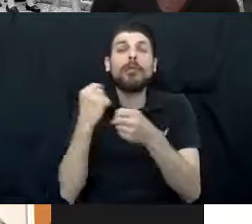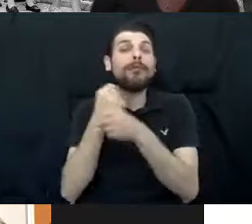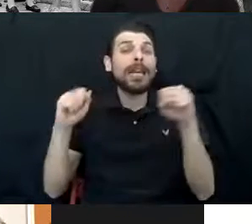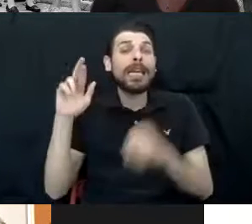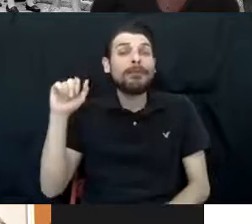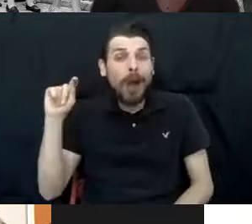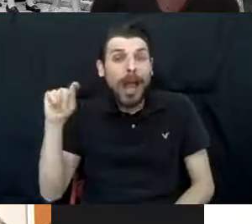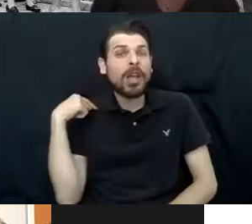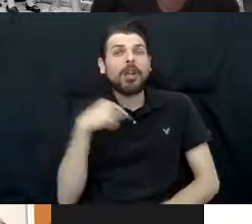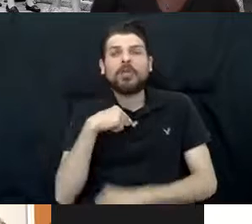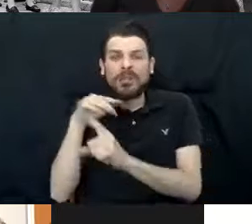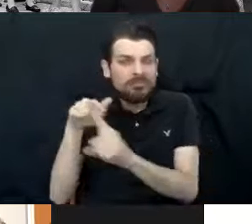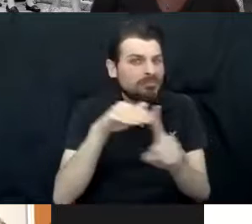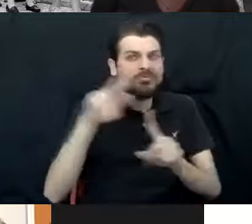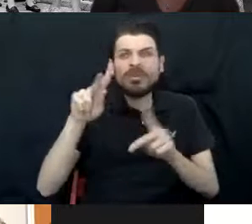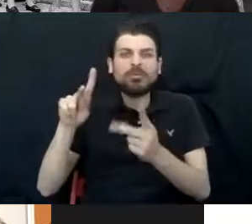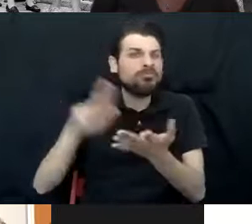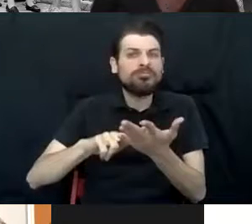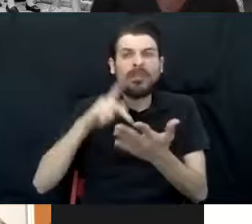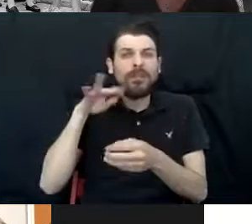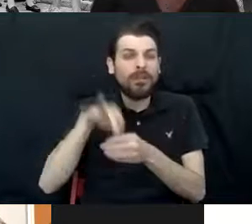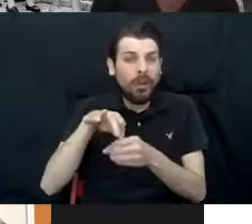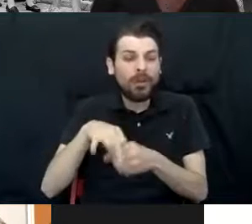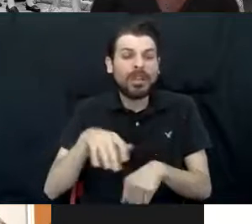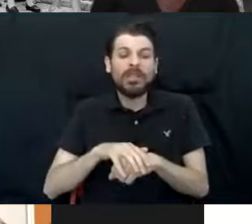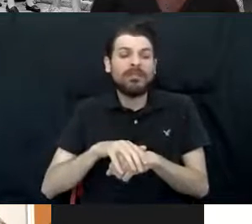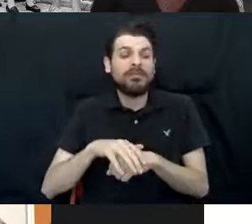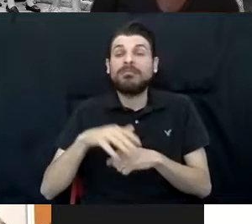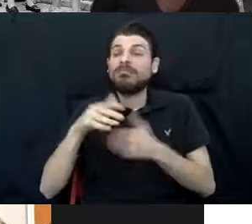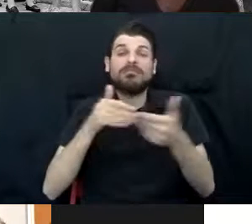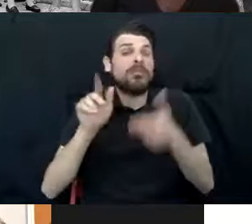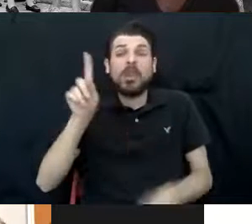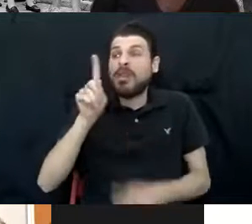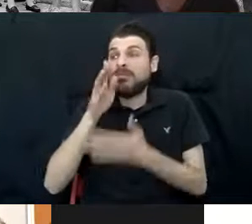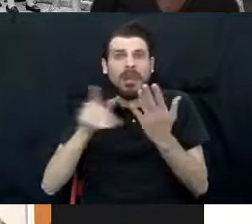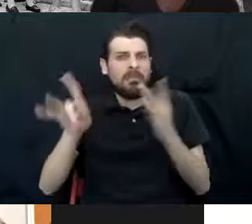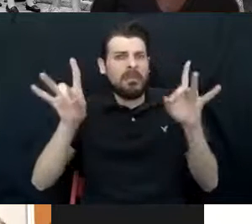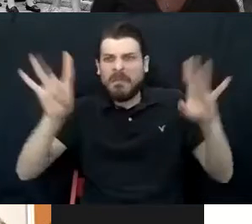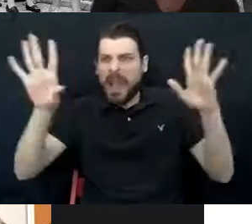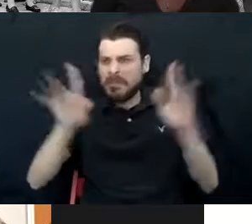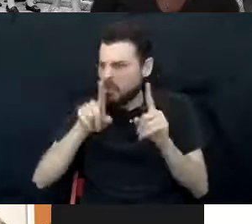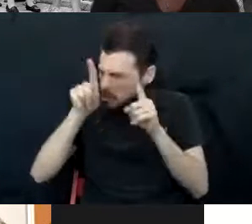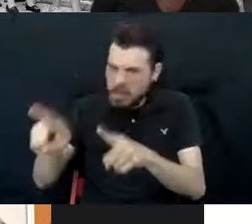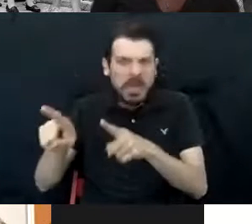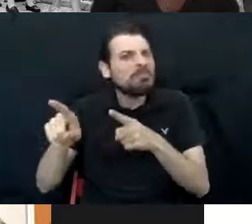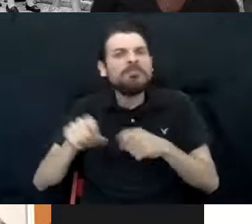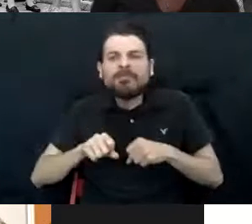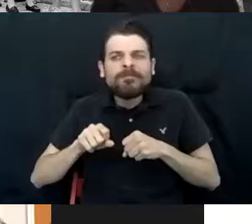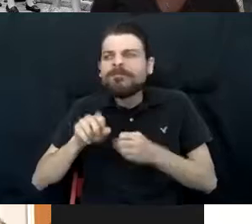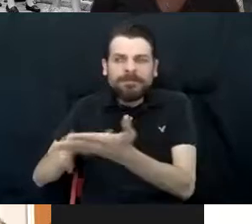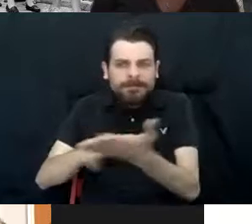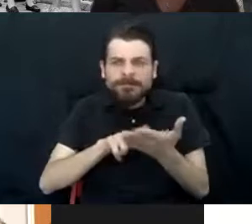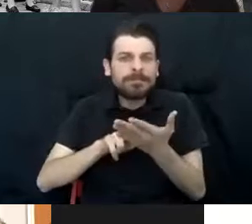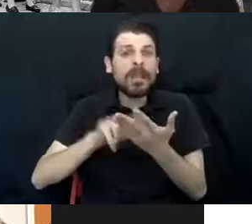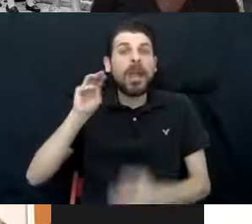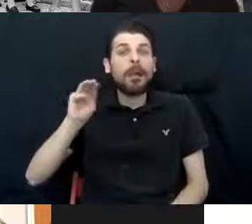voter registration in the most hardcore places in the Deep South. Martin Luther King even called us the shock troops